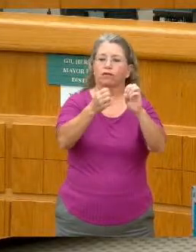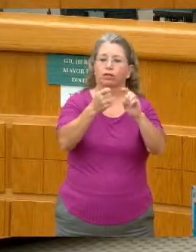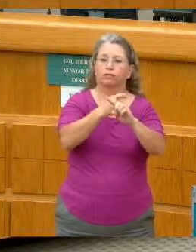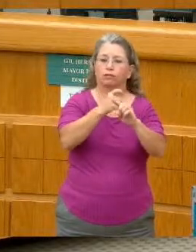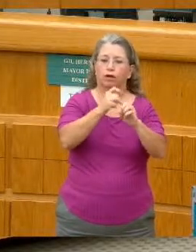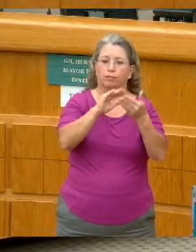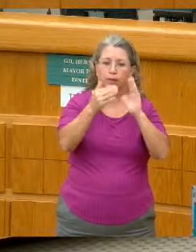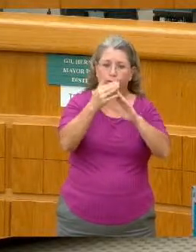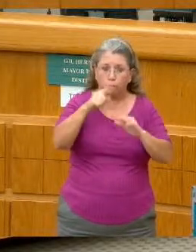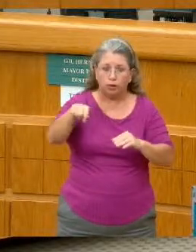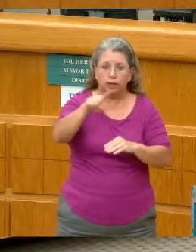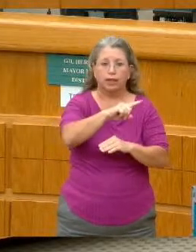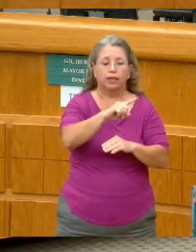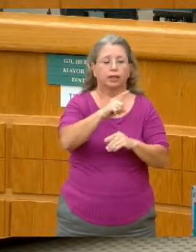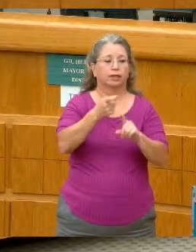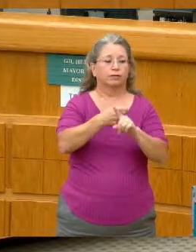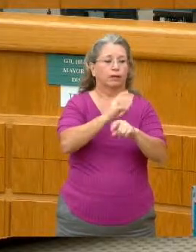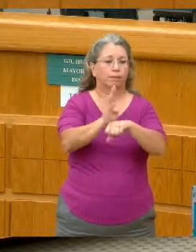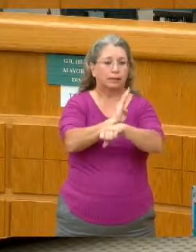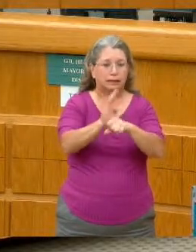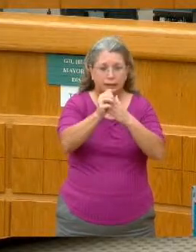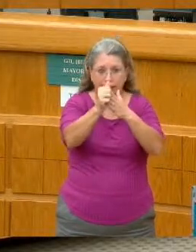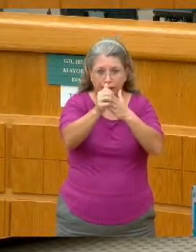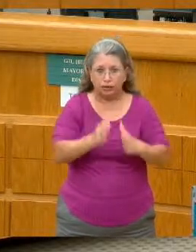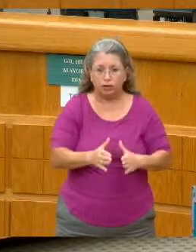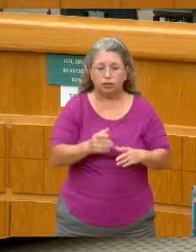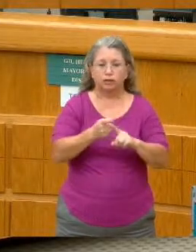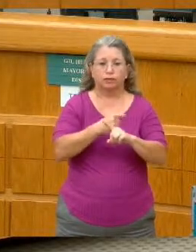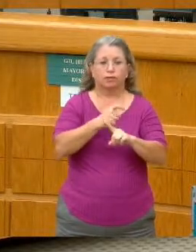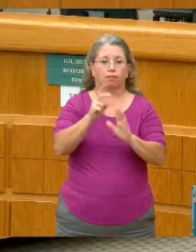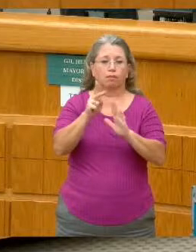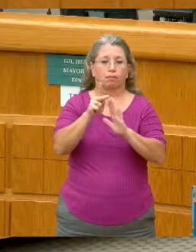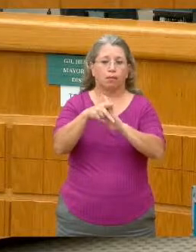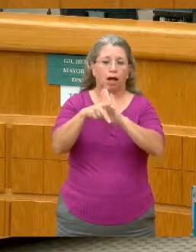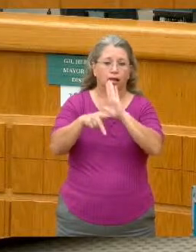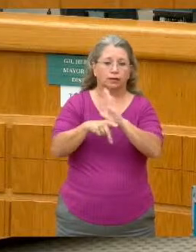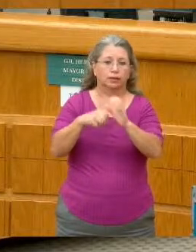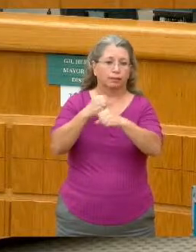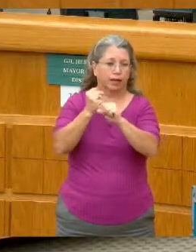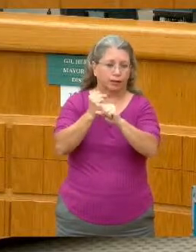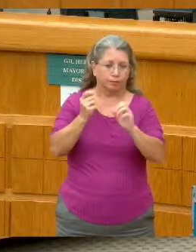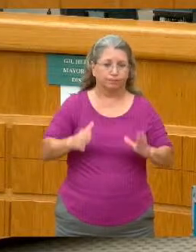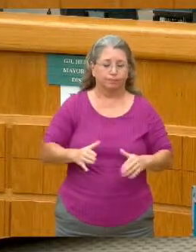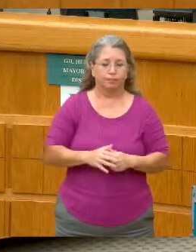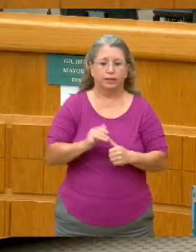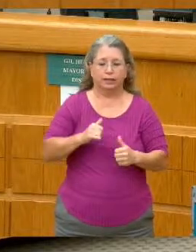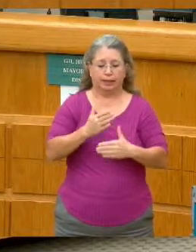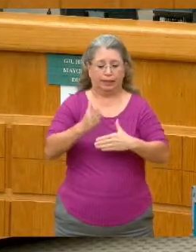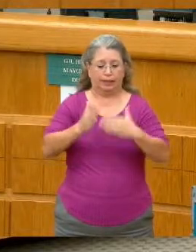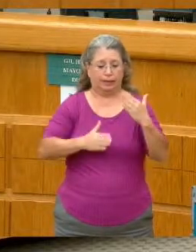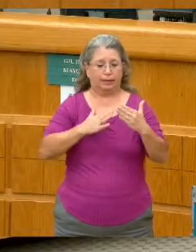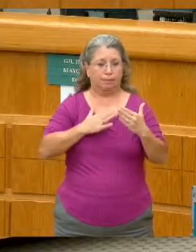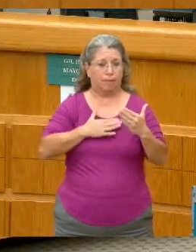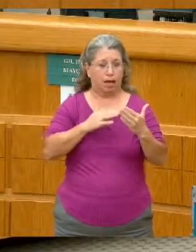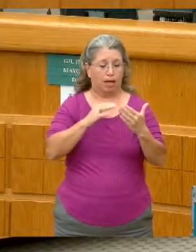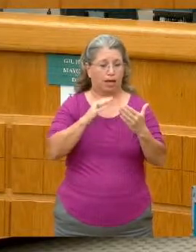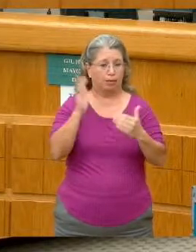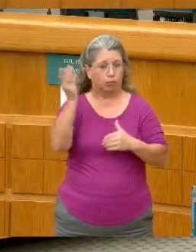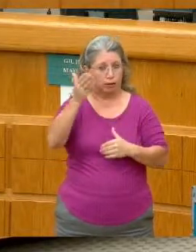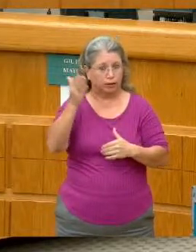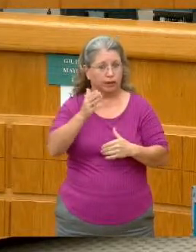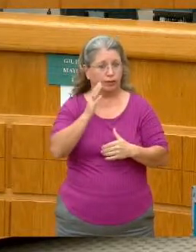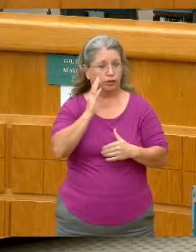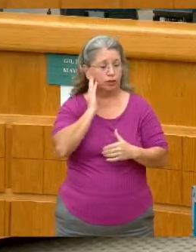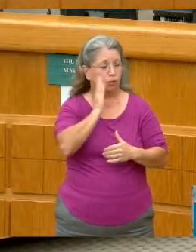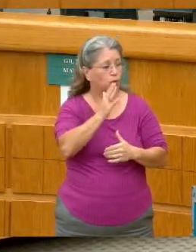and business leaders across the community. Okay, so that concludes my presentation. We're going to have Gabby translated into Spanish, and then